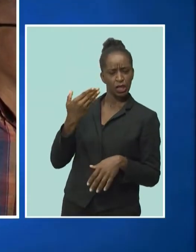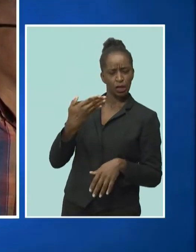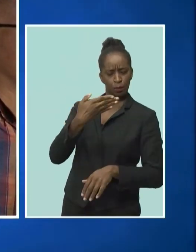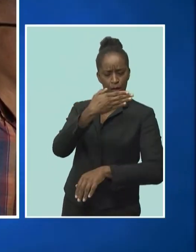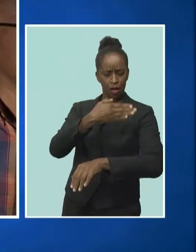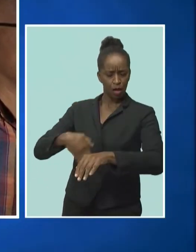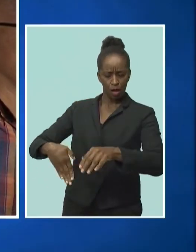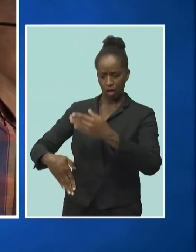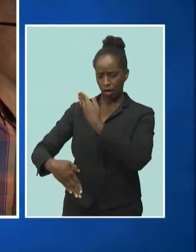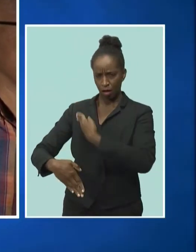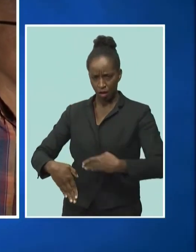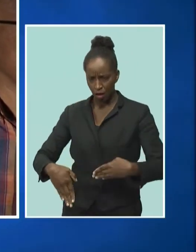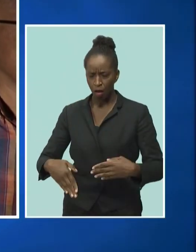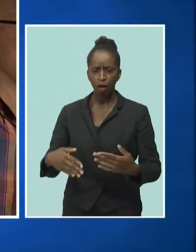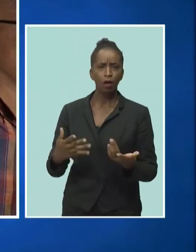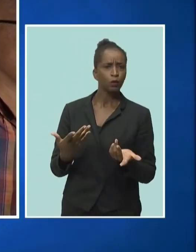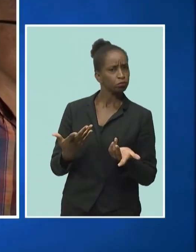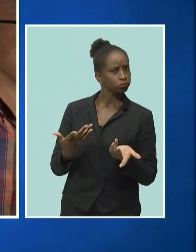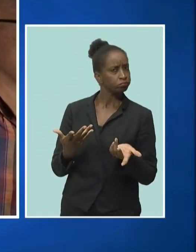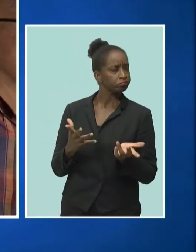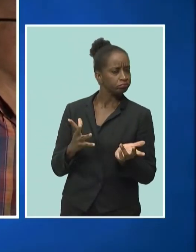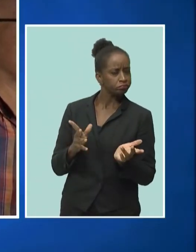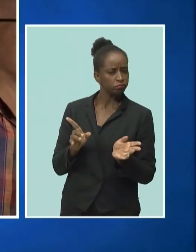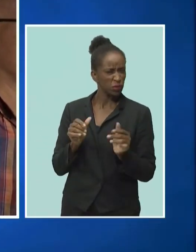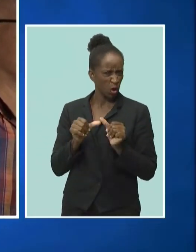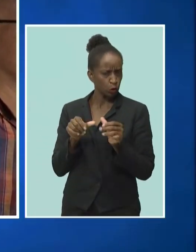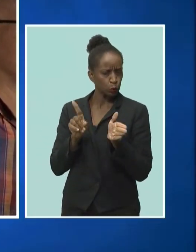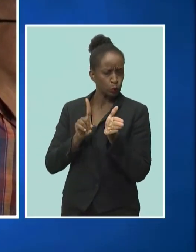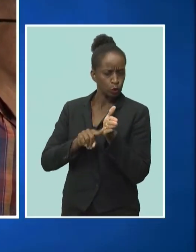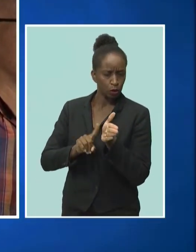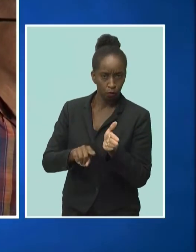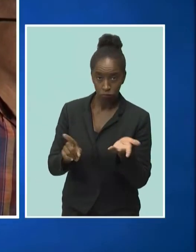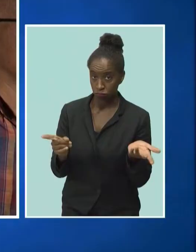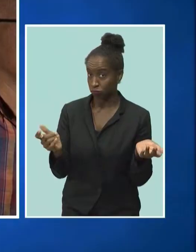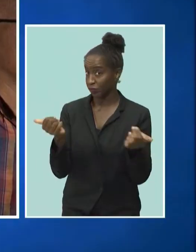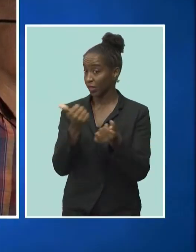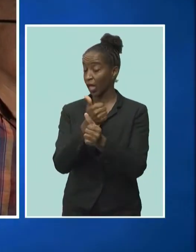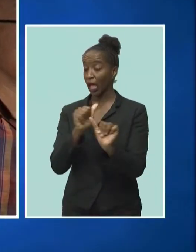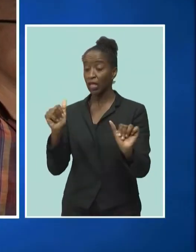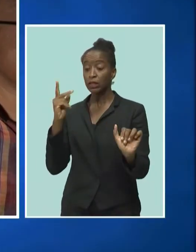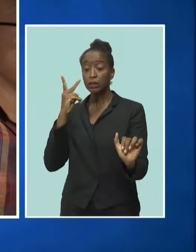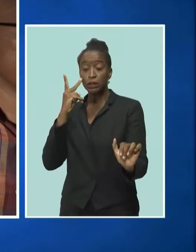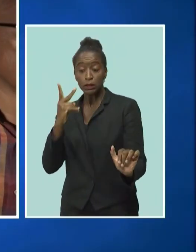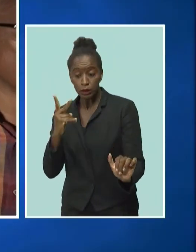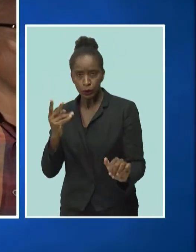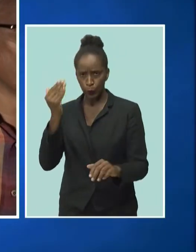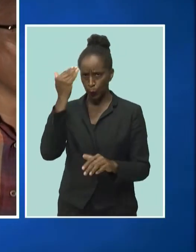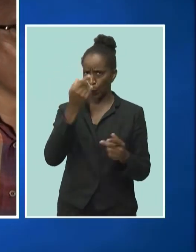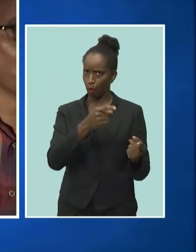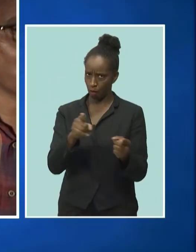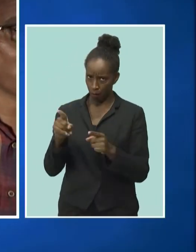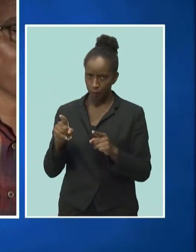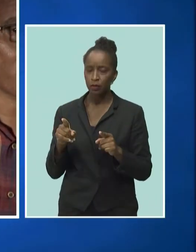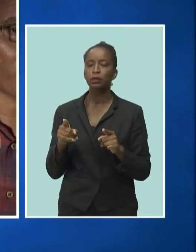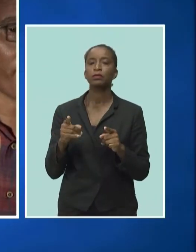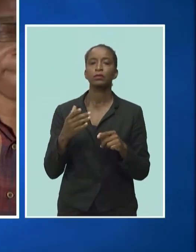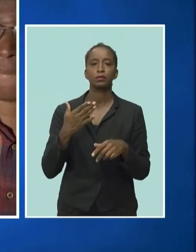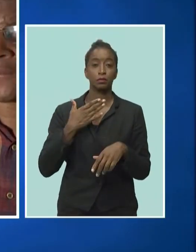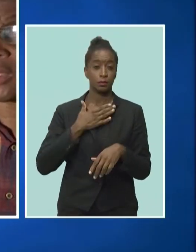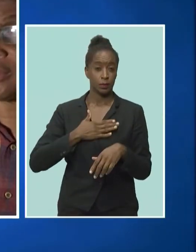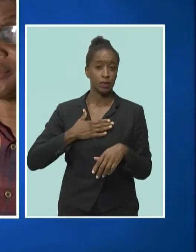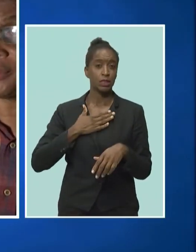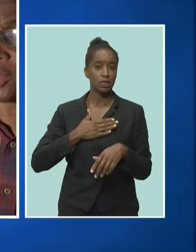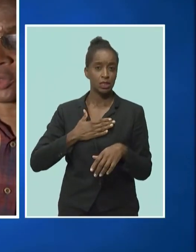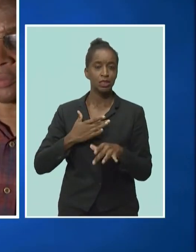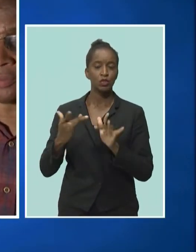we're asking anyone who might have any kind of information pertaining to this particular matter in these circumstances that they can, in fact, contact